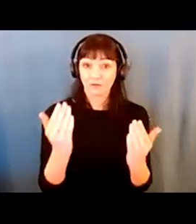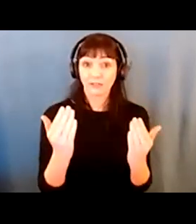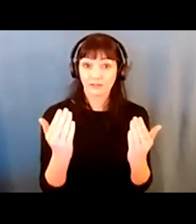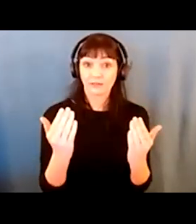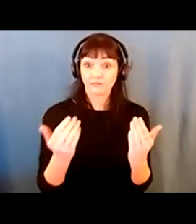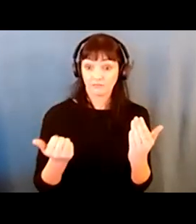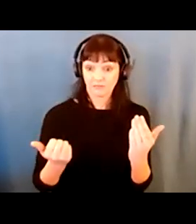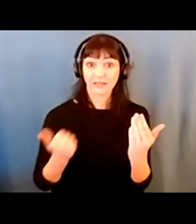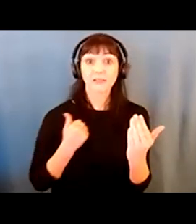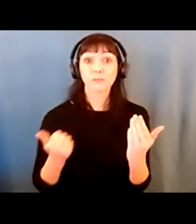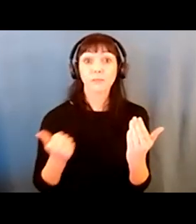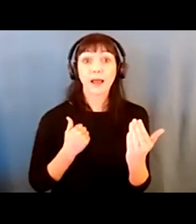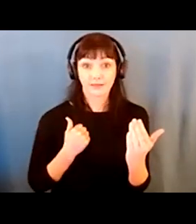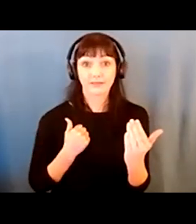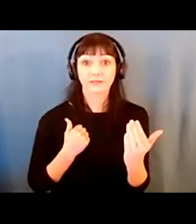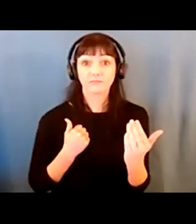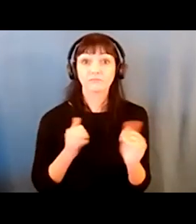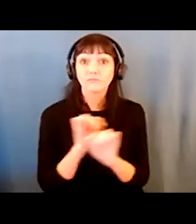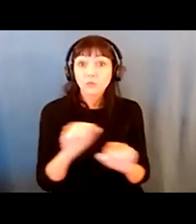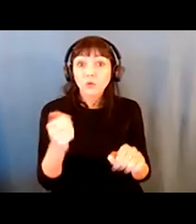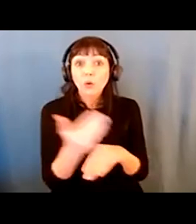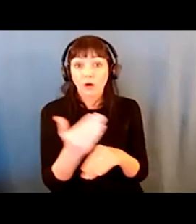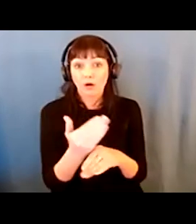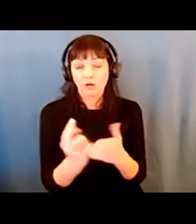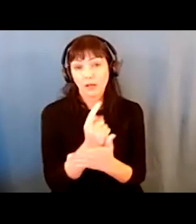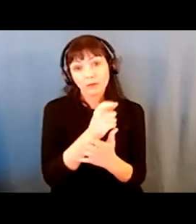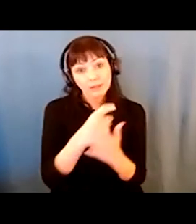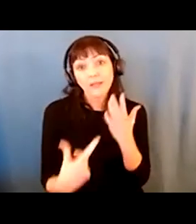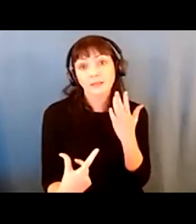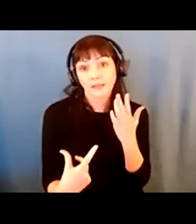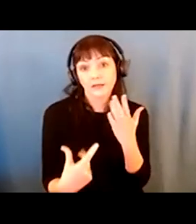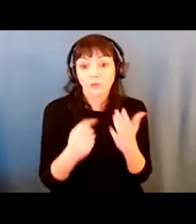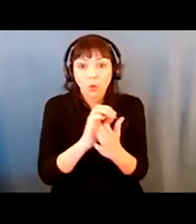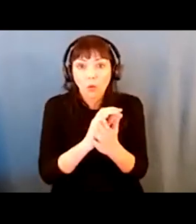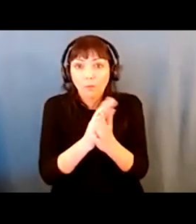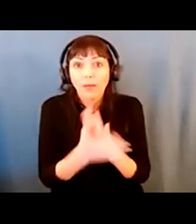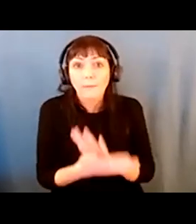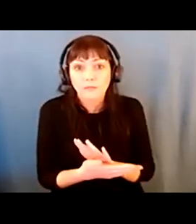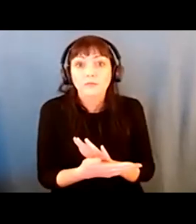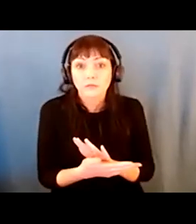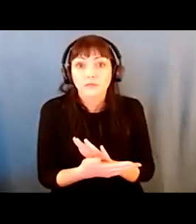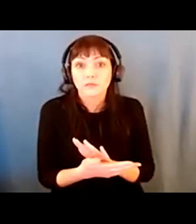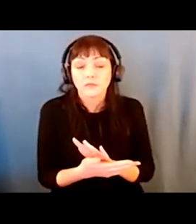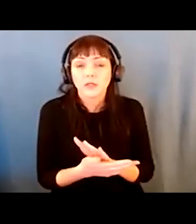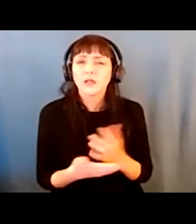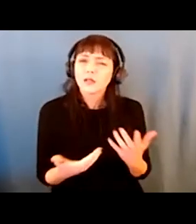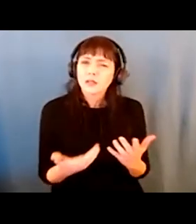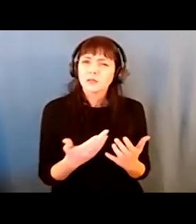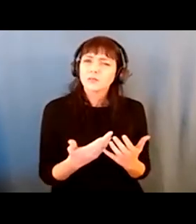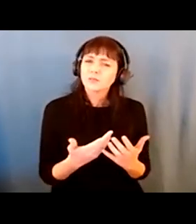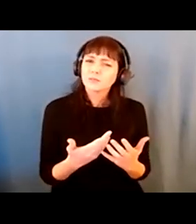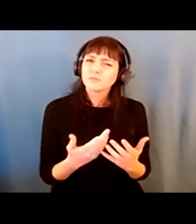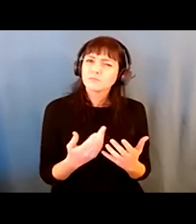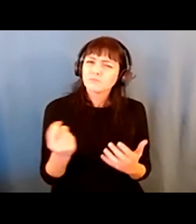expectation of you that they want it to be around disability impairment? I mean, a lot of us make work that's overtly and